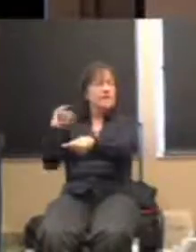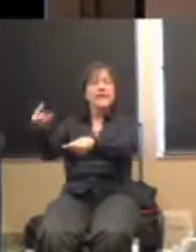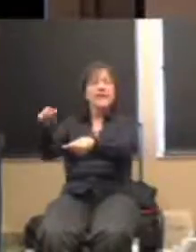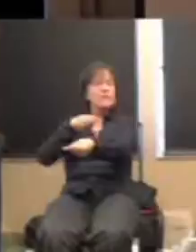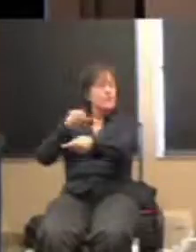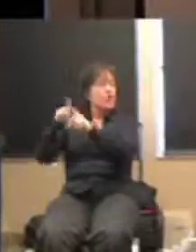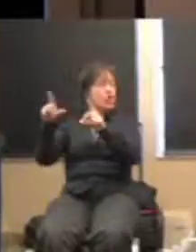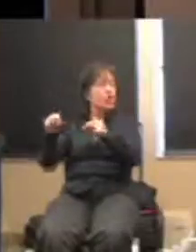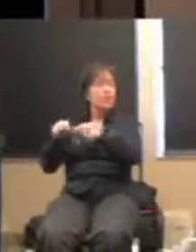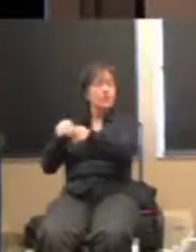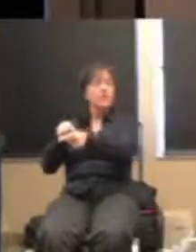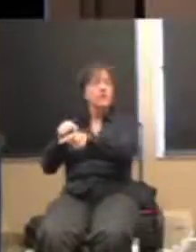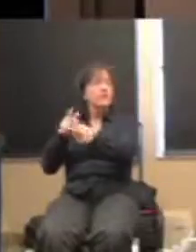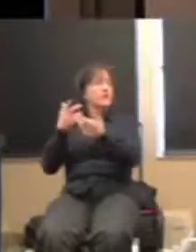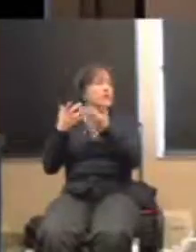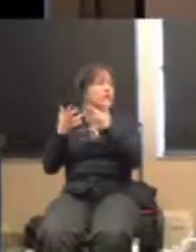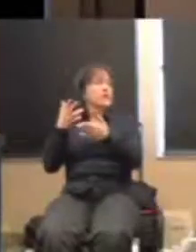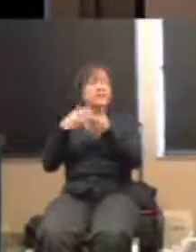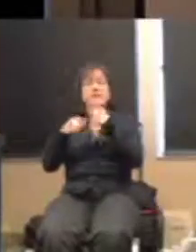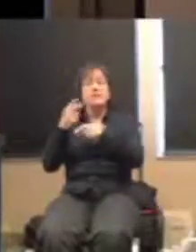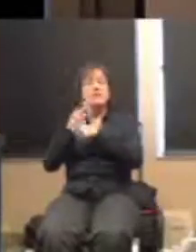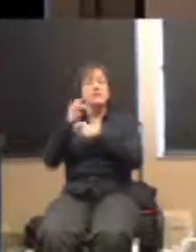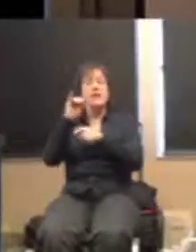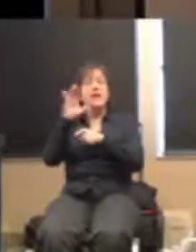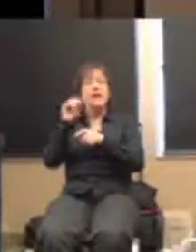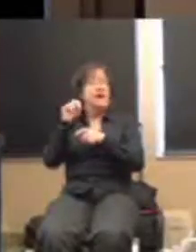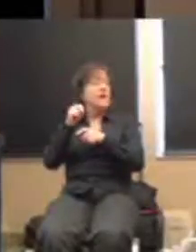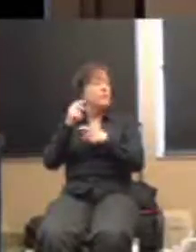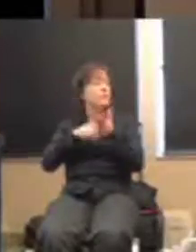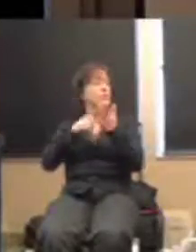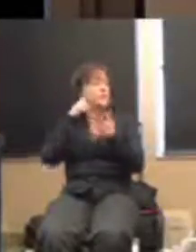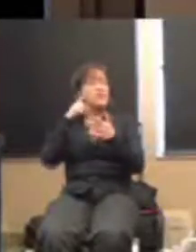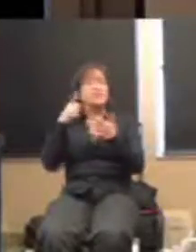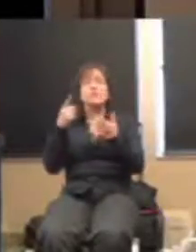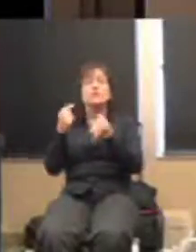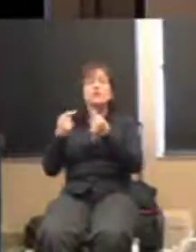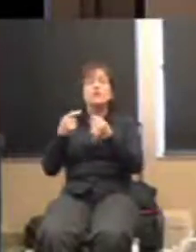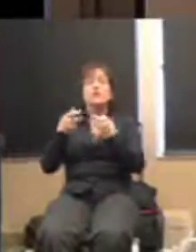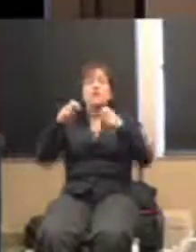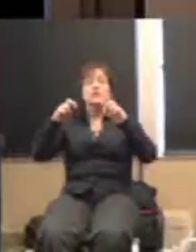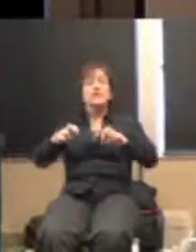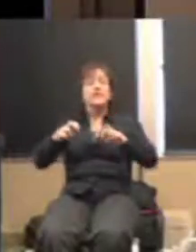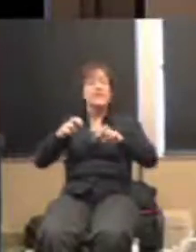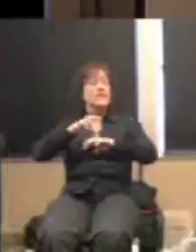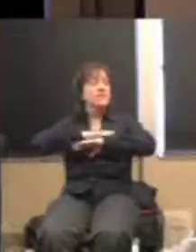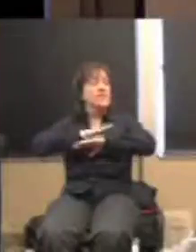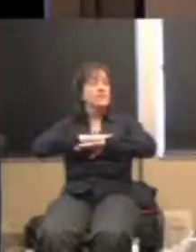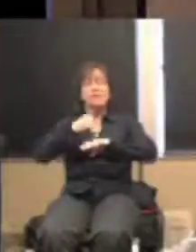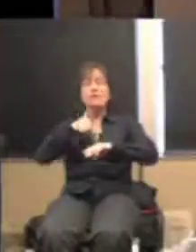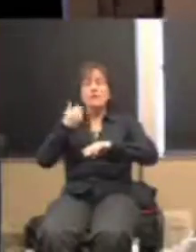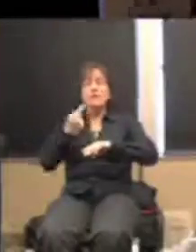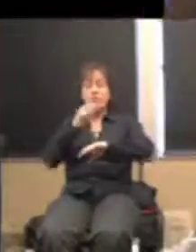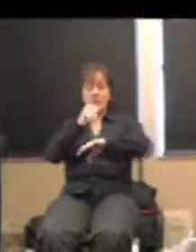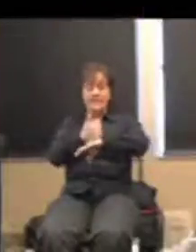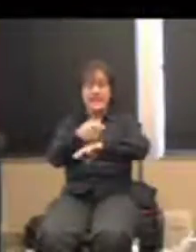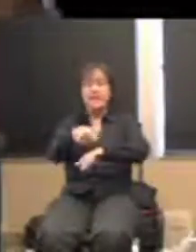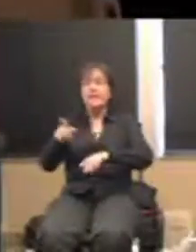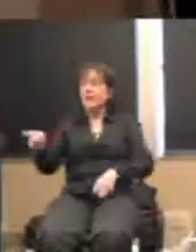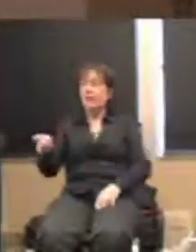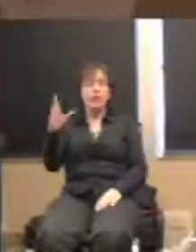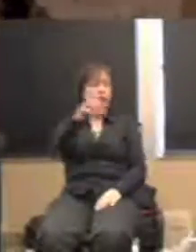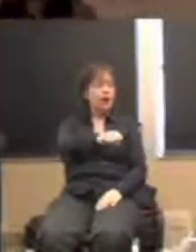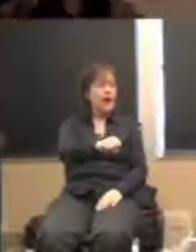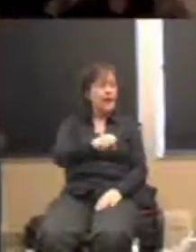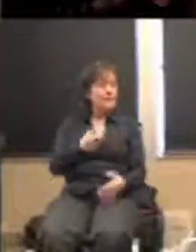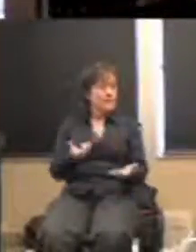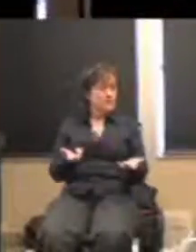student probably going to do? Instead of using an icon, what do you think they're going to do when you're sitting at a table and you have an item out in front? They're going to grab it.